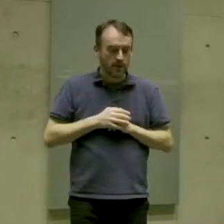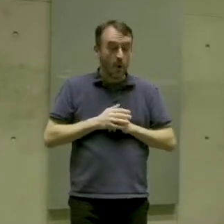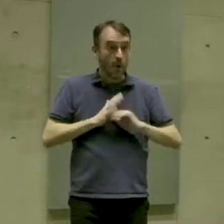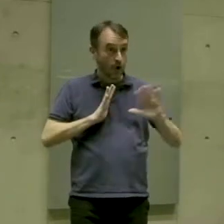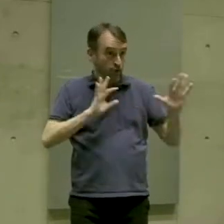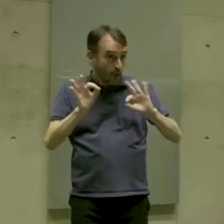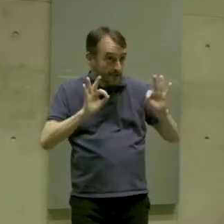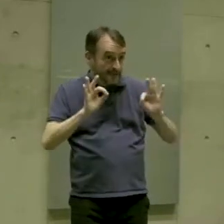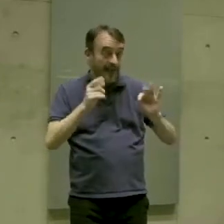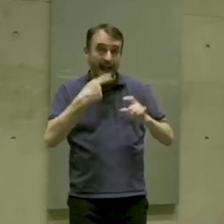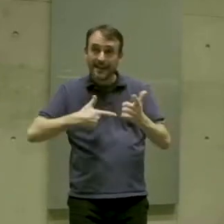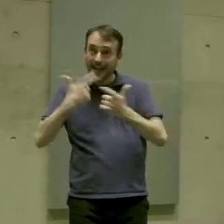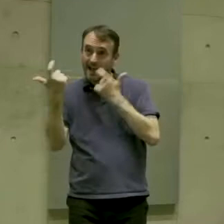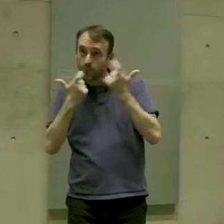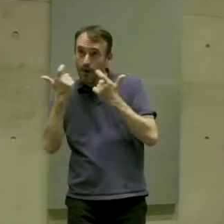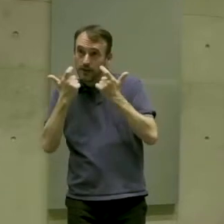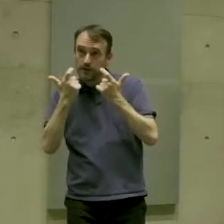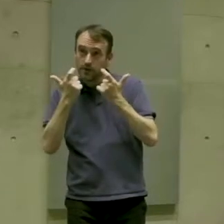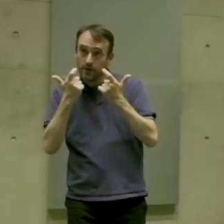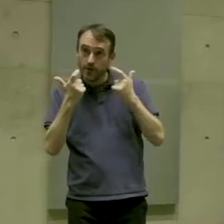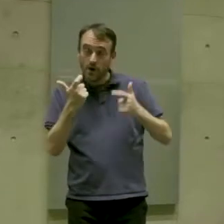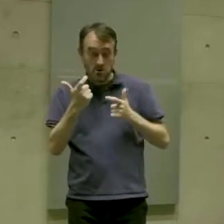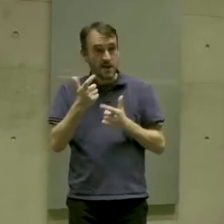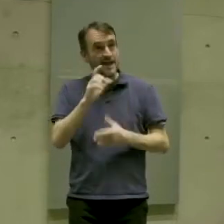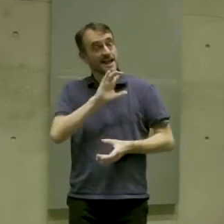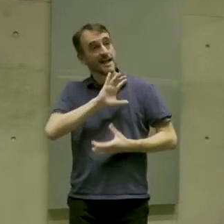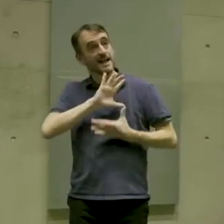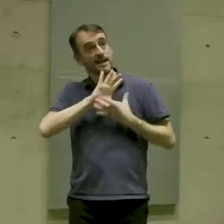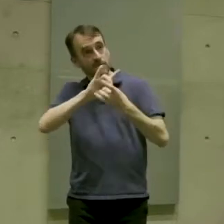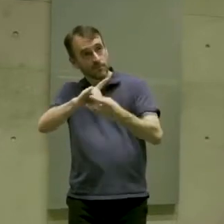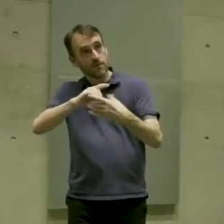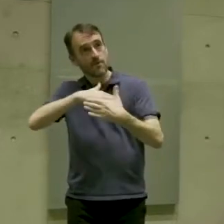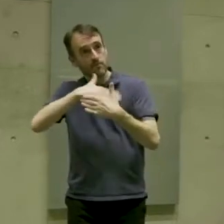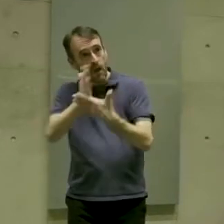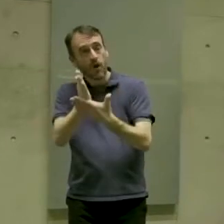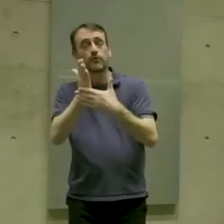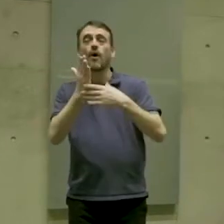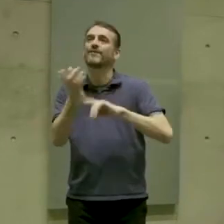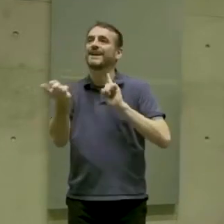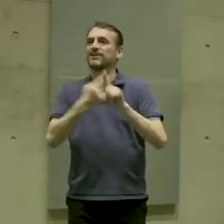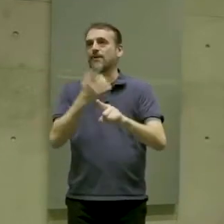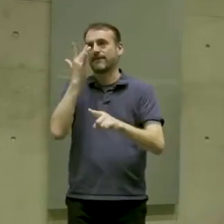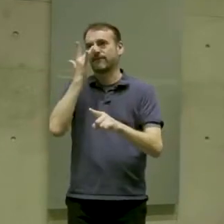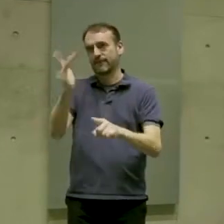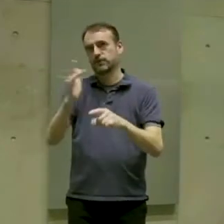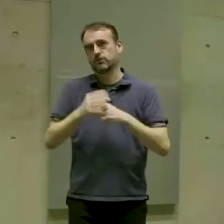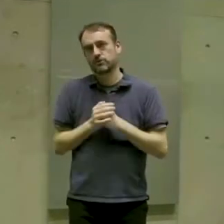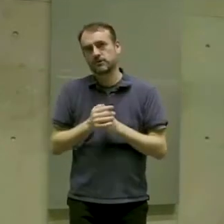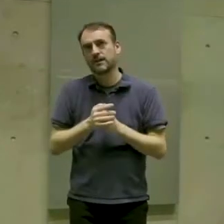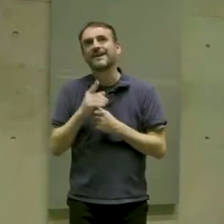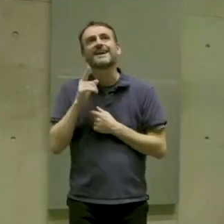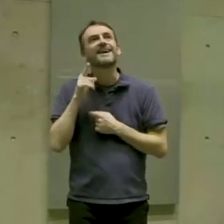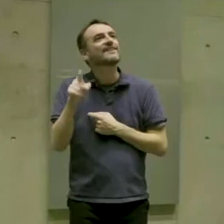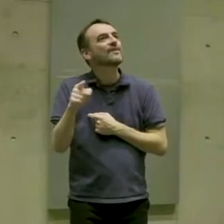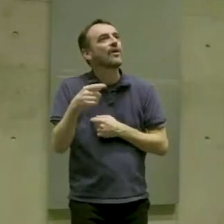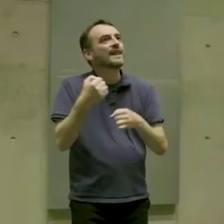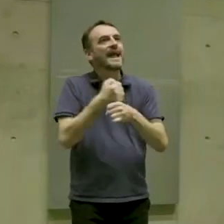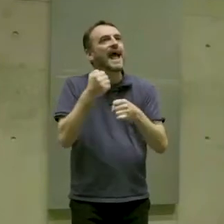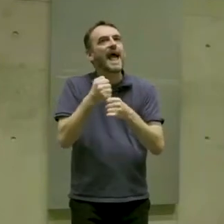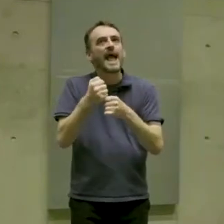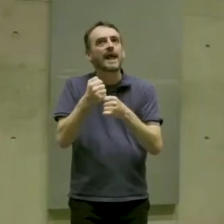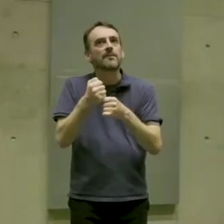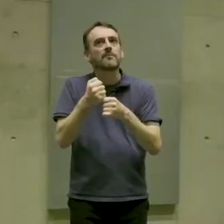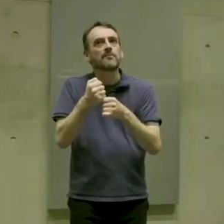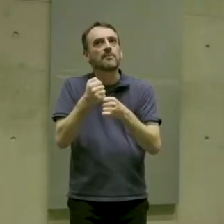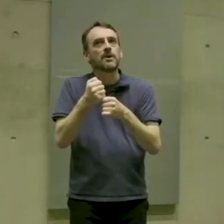are, part and parcel of interactive fiction is not some terrible gameness that divides it from